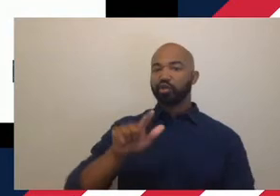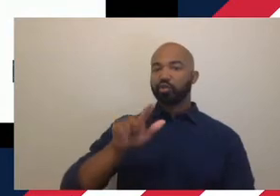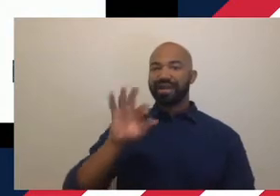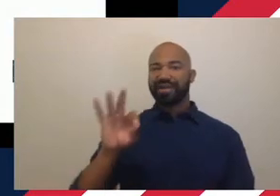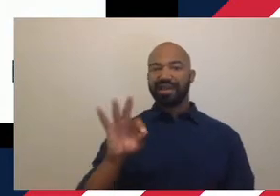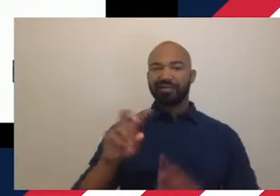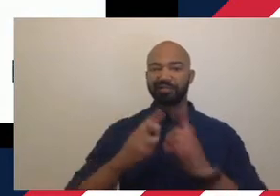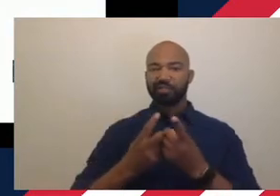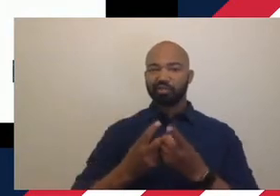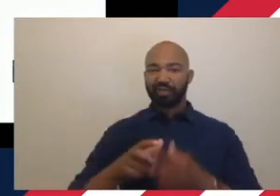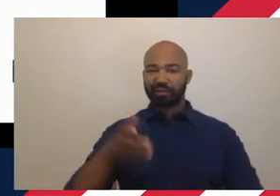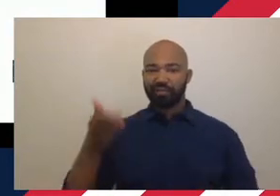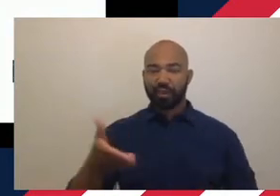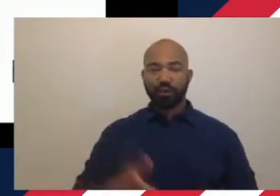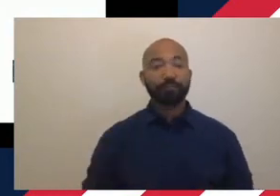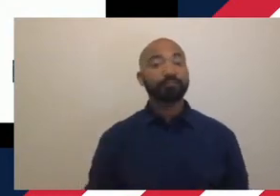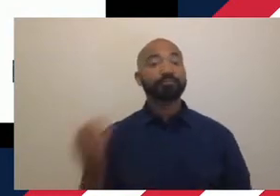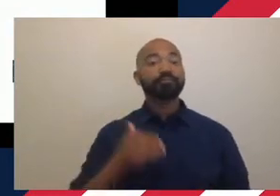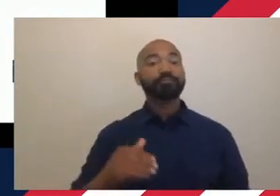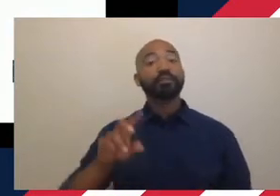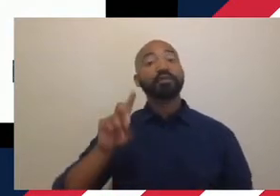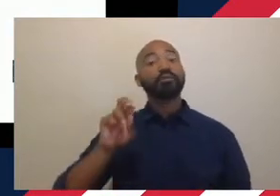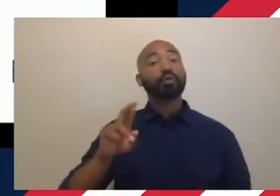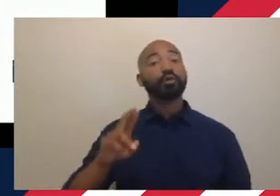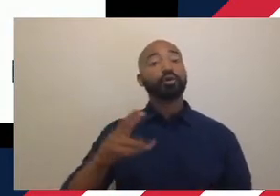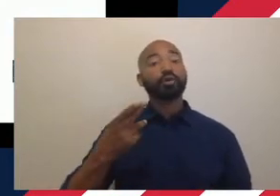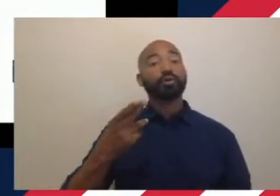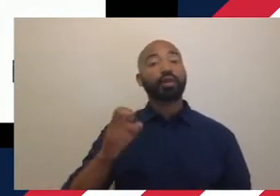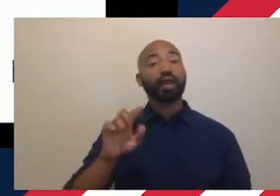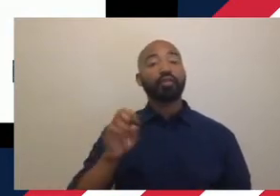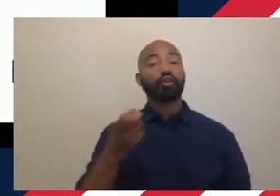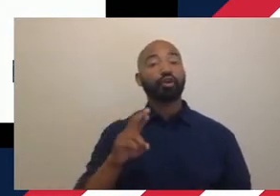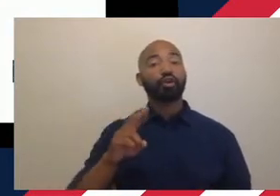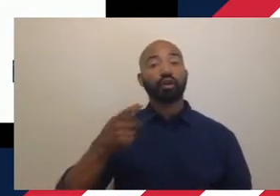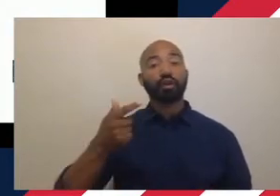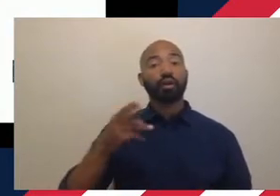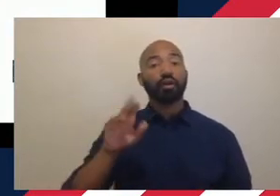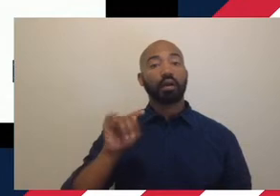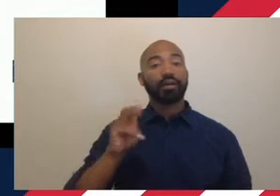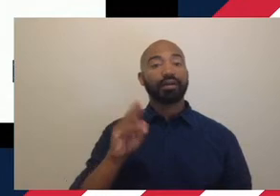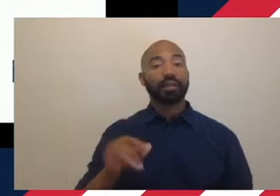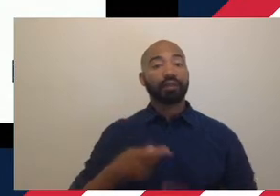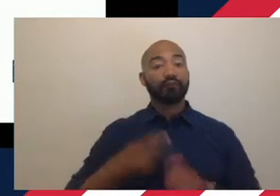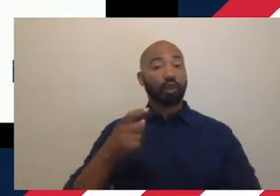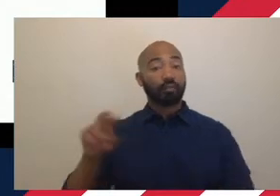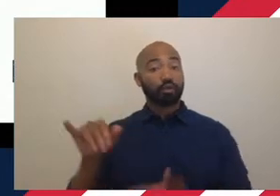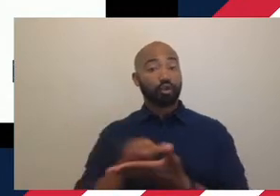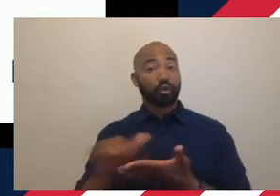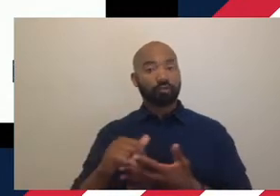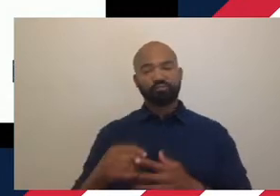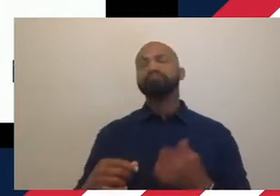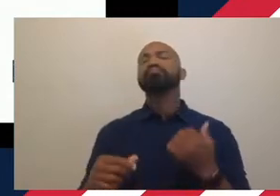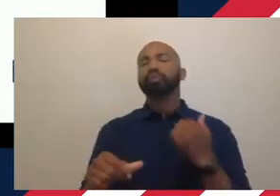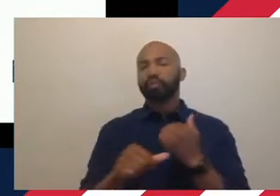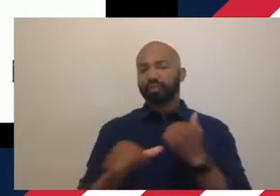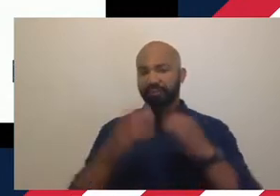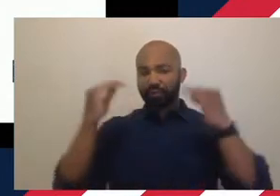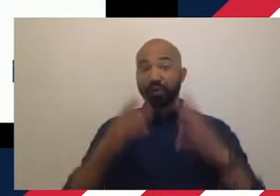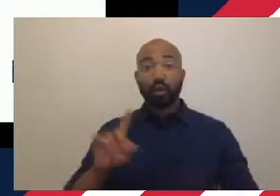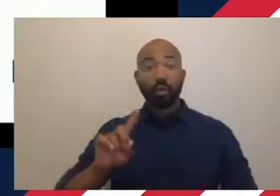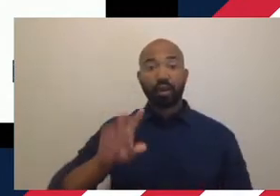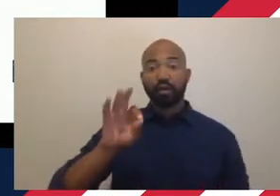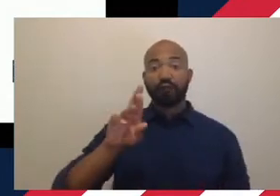Texas. Dr. Heather Gottney of New York is an associate professor at Fordham